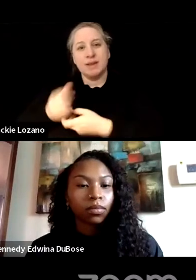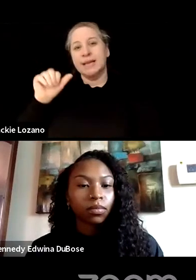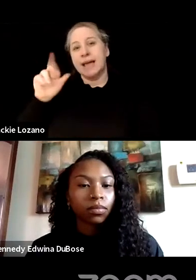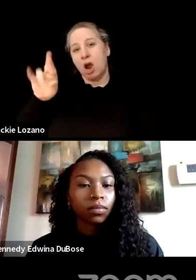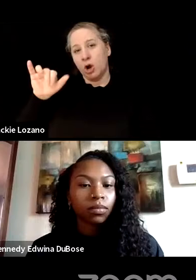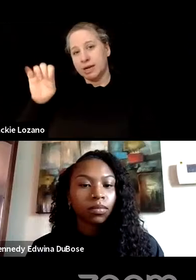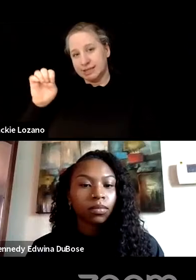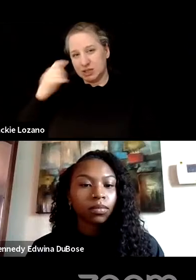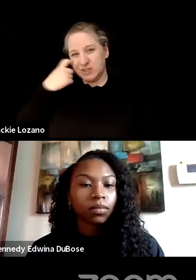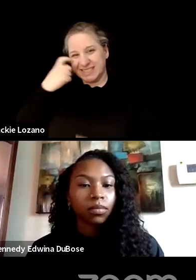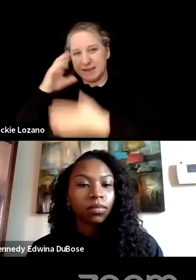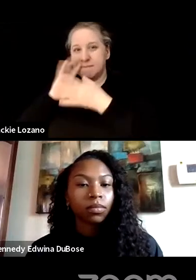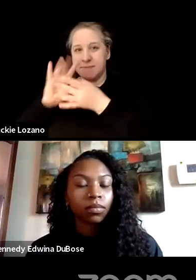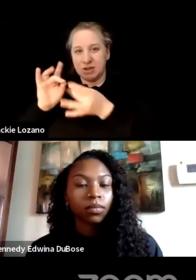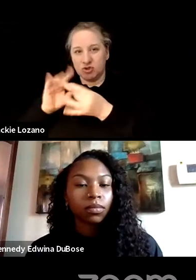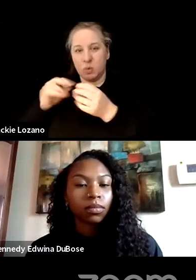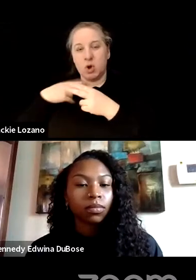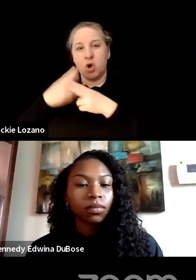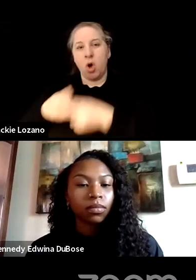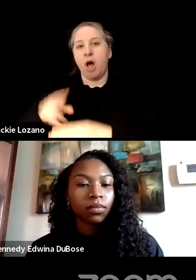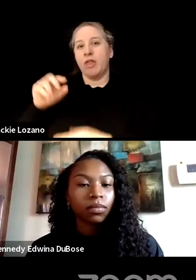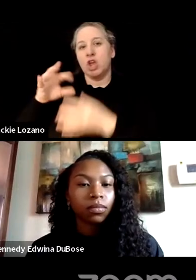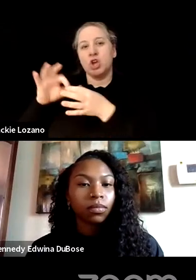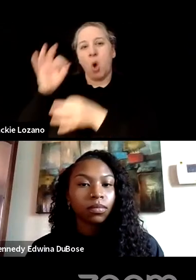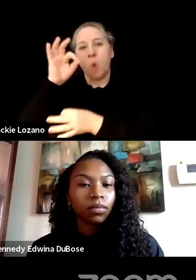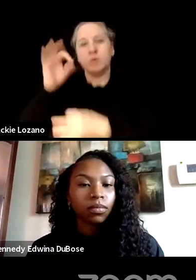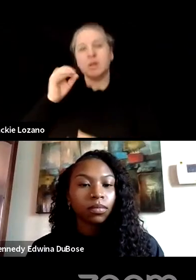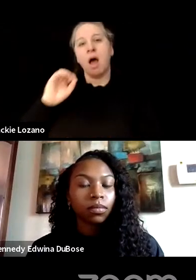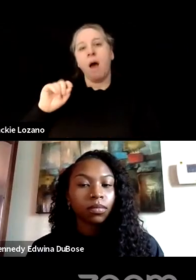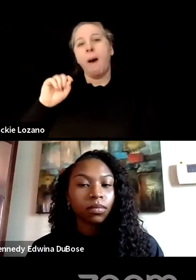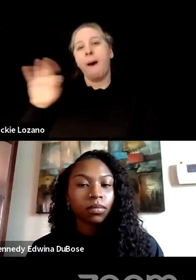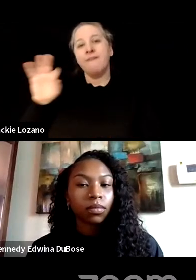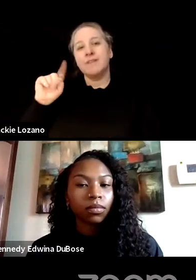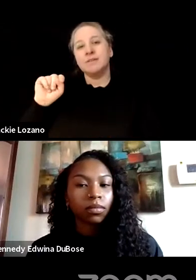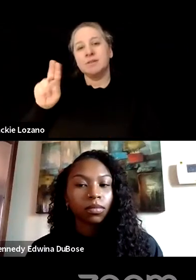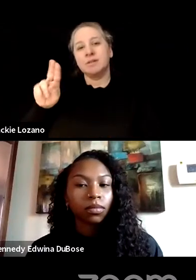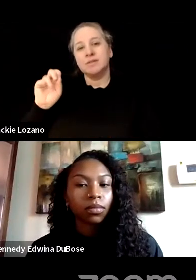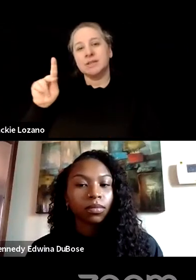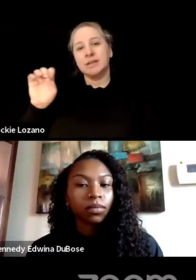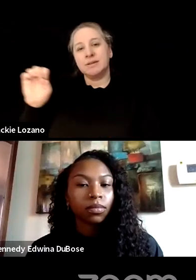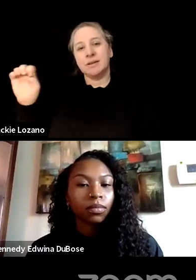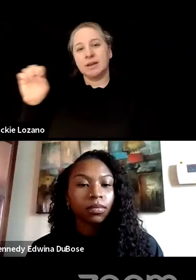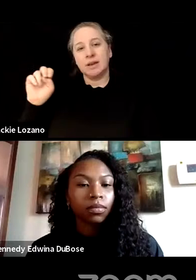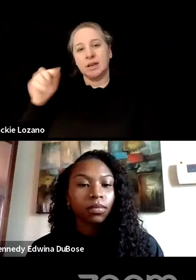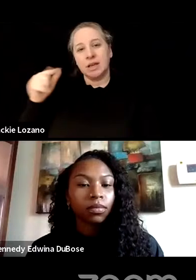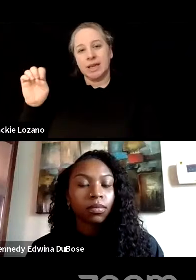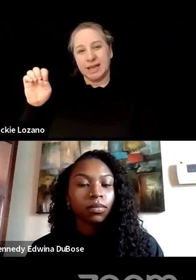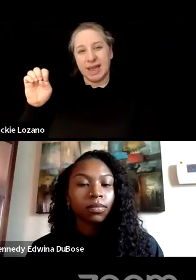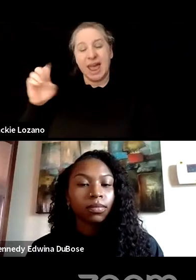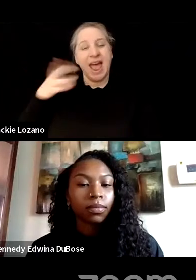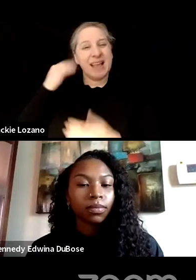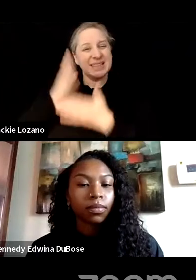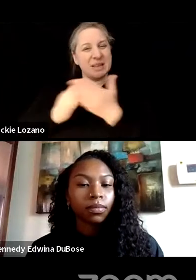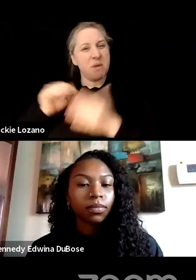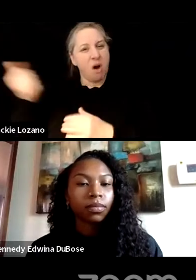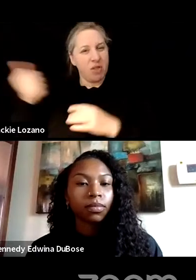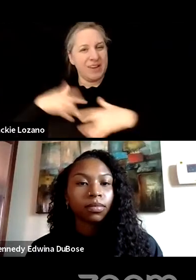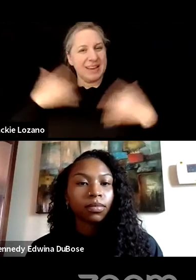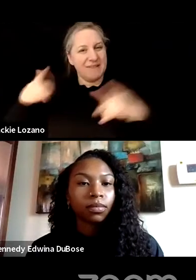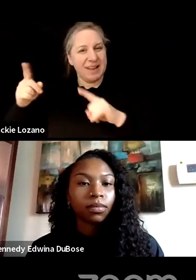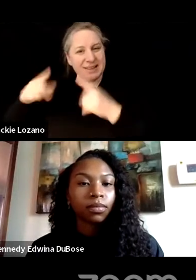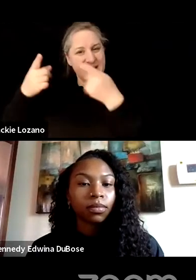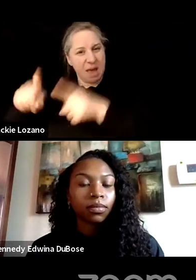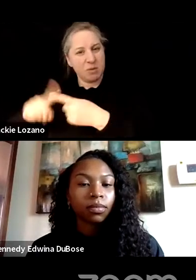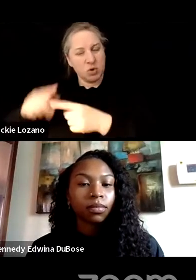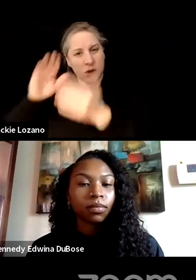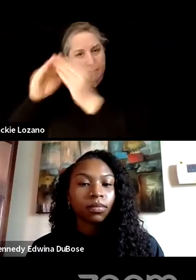mentioned what we call the ghost of Tuskegee and some other events, unethical events that have happened to the Black community. But what we need to think of